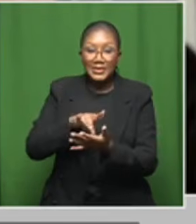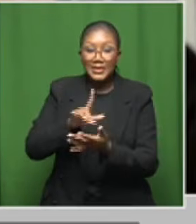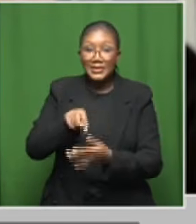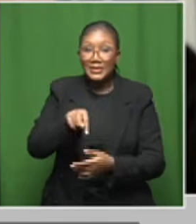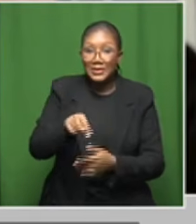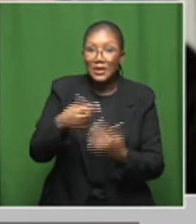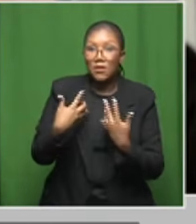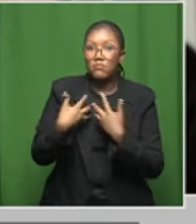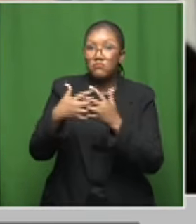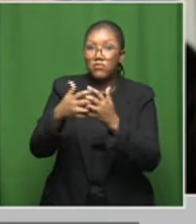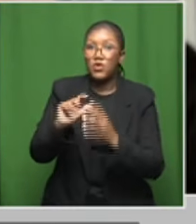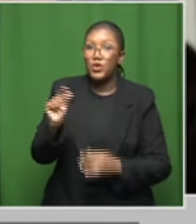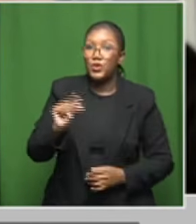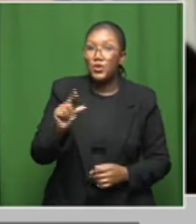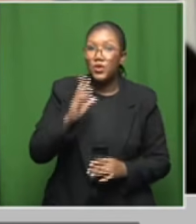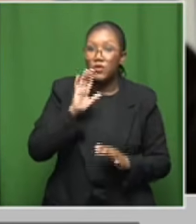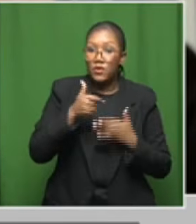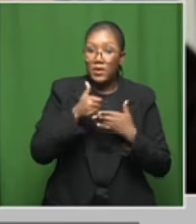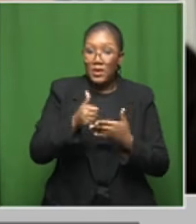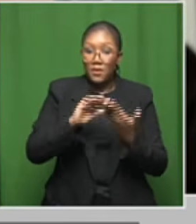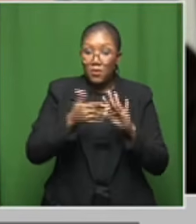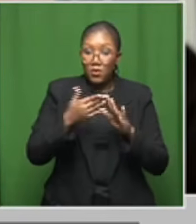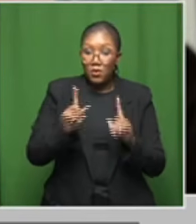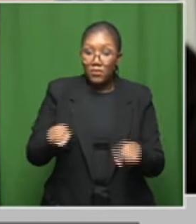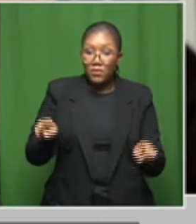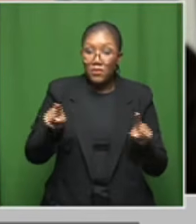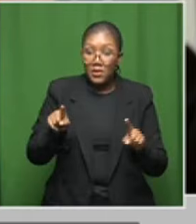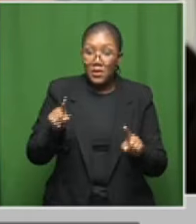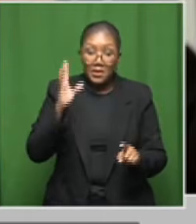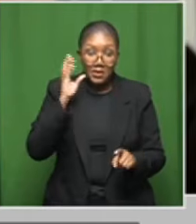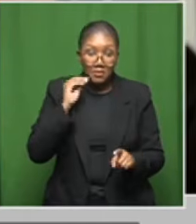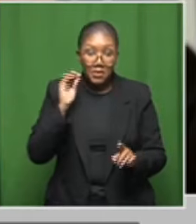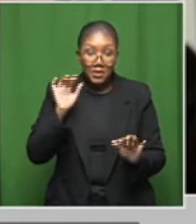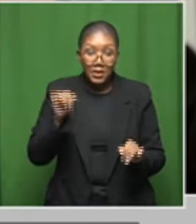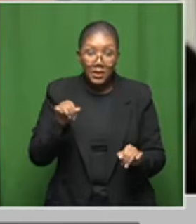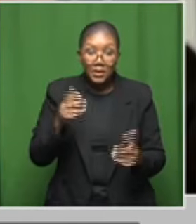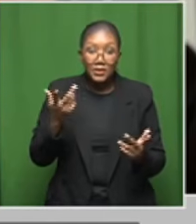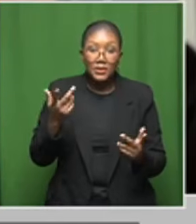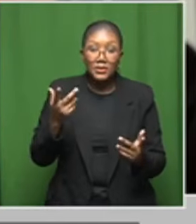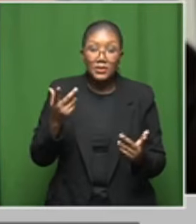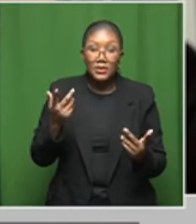other ways that the community will then benefit through this, how it can also perhaps serve